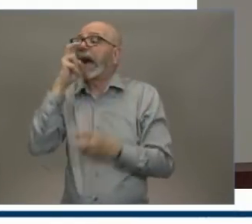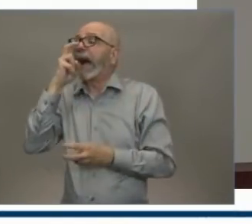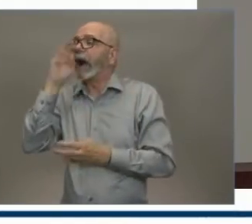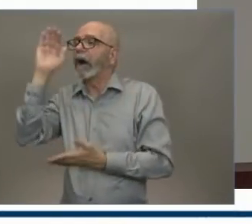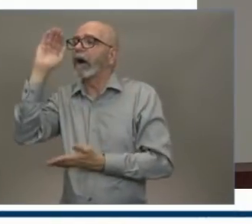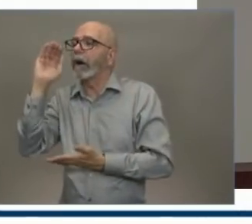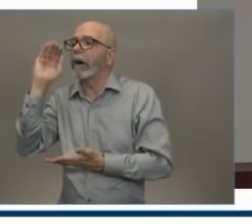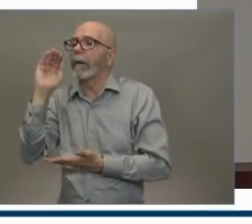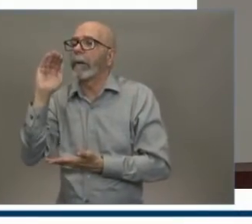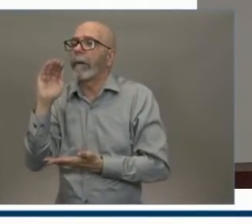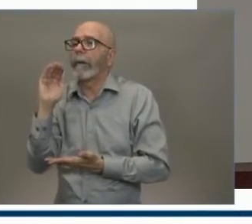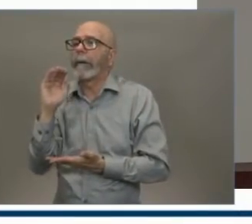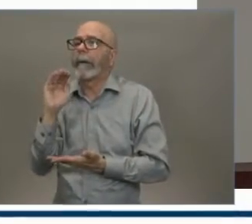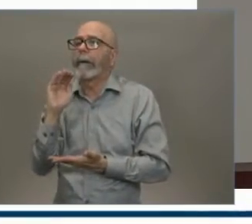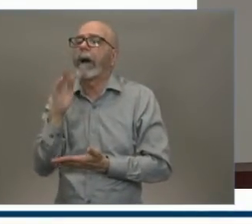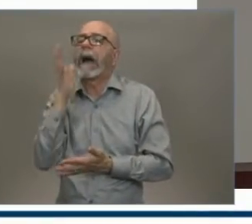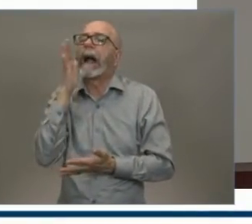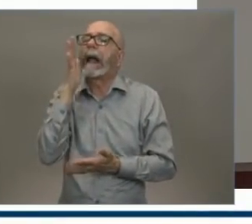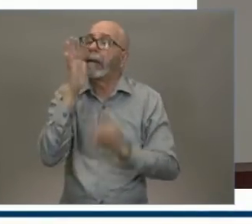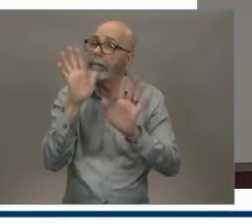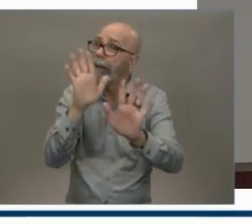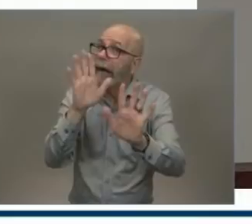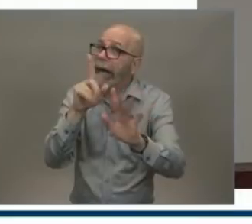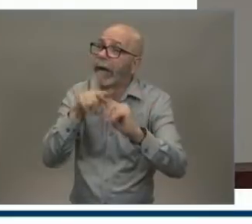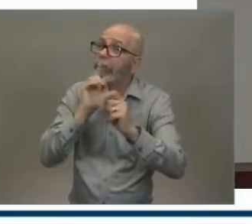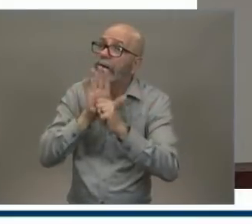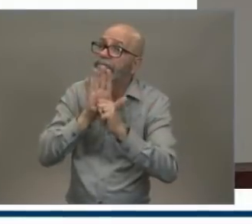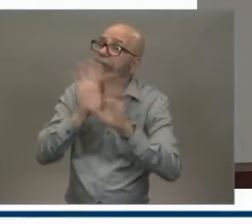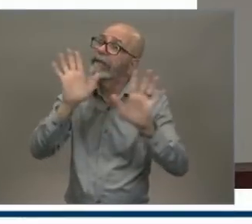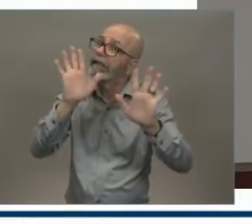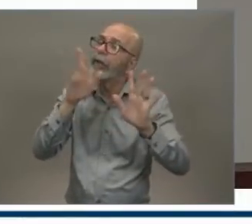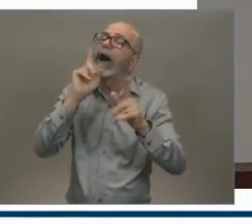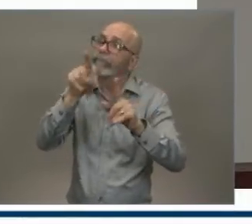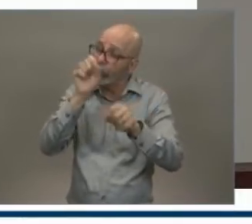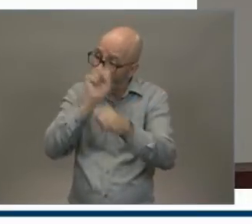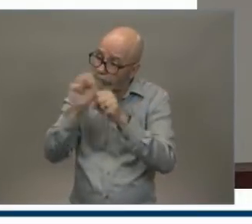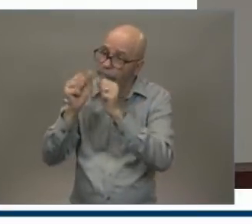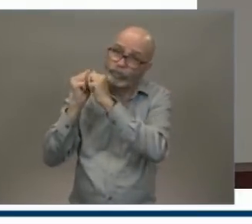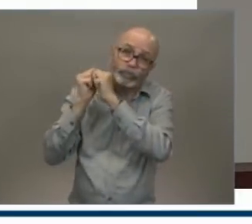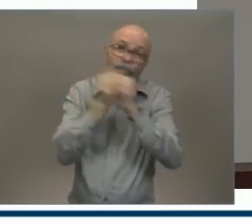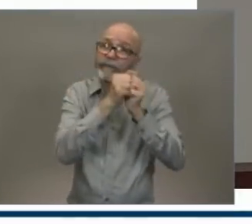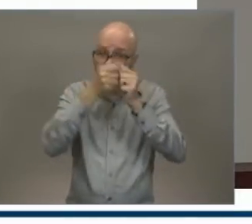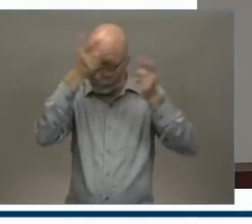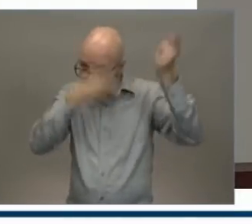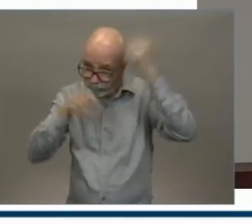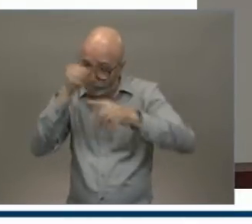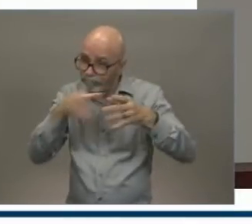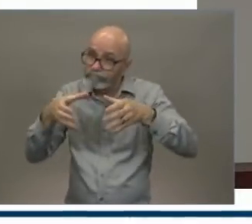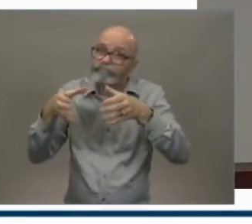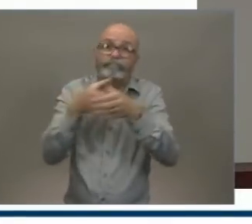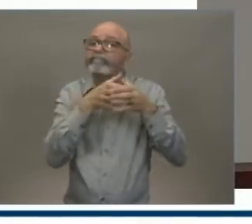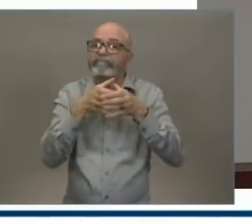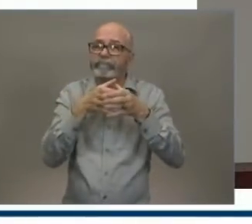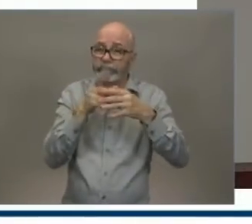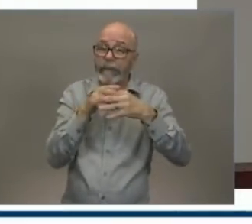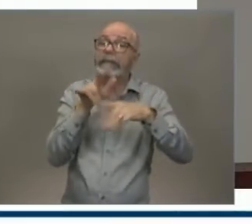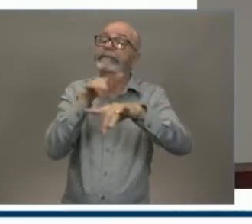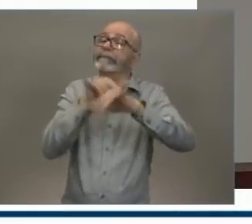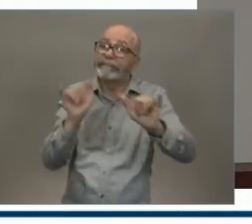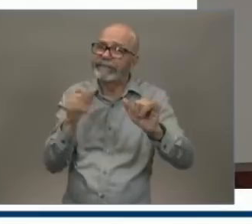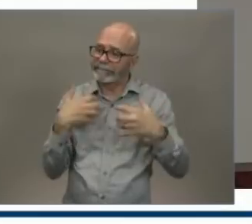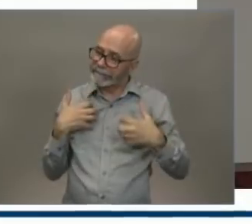say it enough. It's important that we continue to all work together, maintain our vigilance, focusing on protecting one